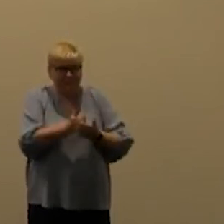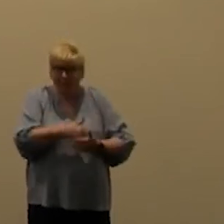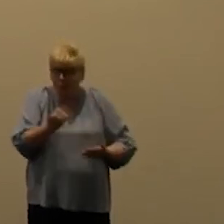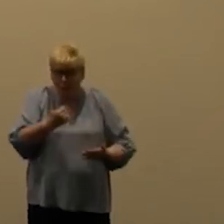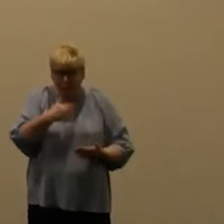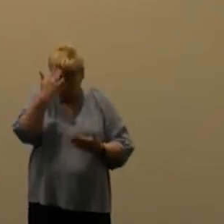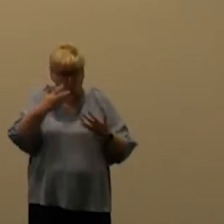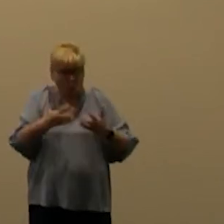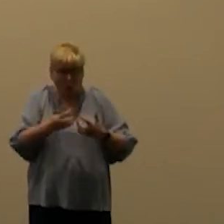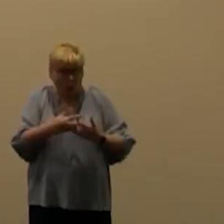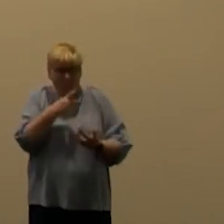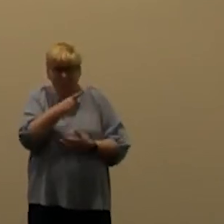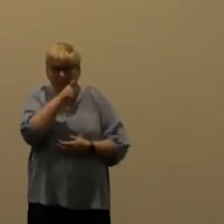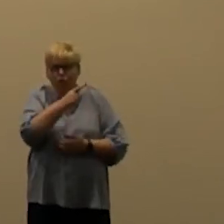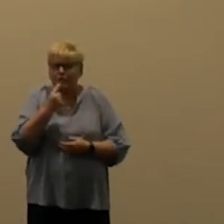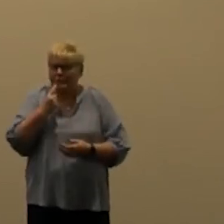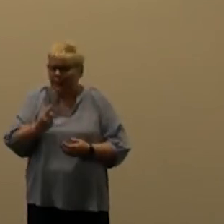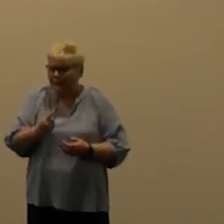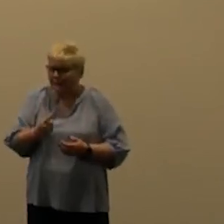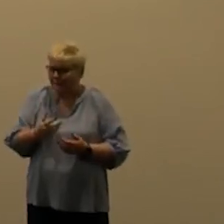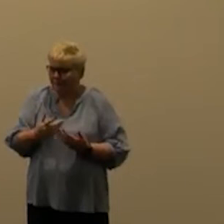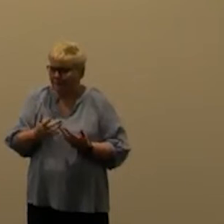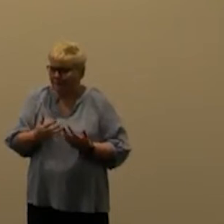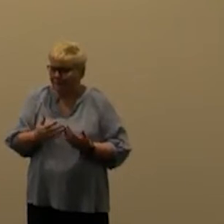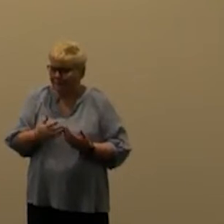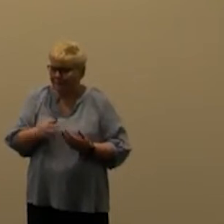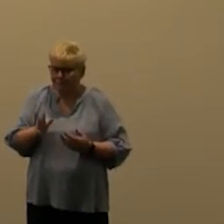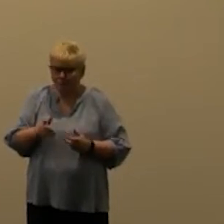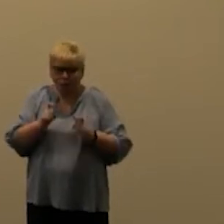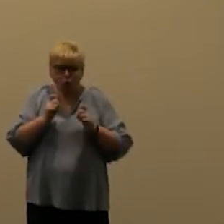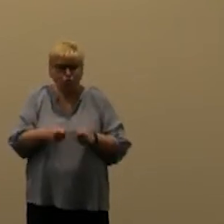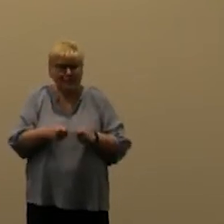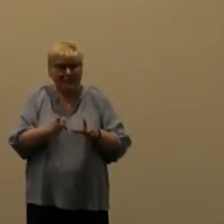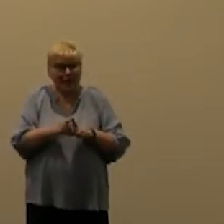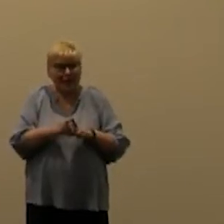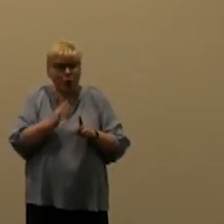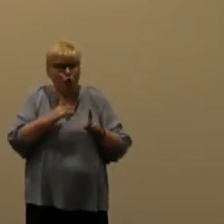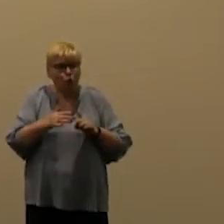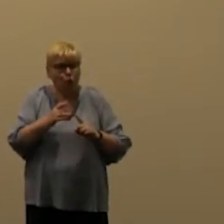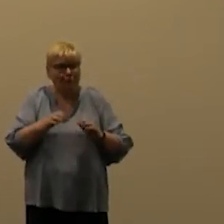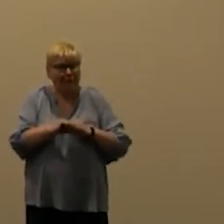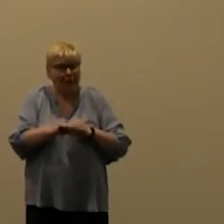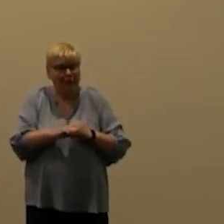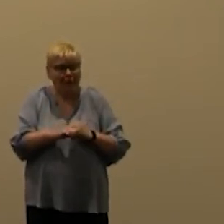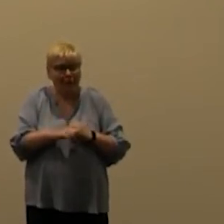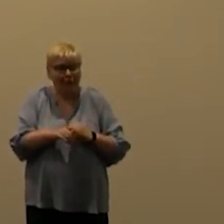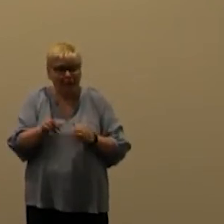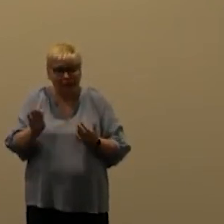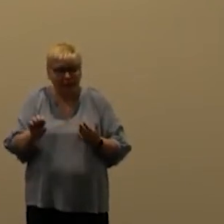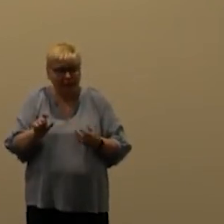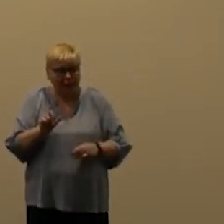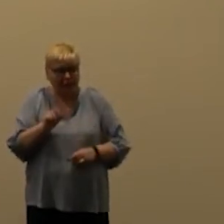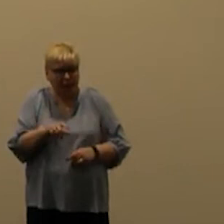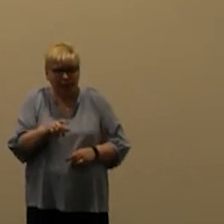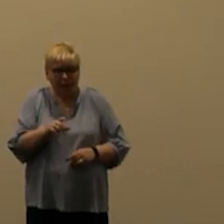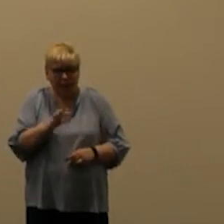it. And I asked her the other day, and she actually said, treat it like social media. and actually get those clickbait posts and